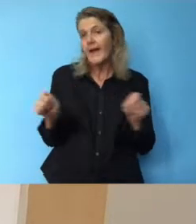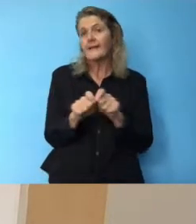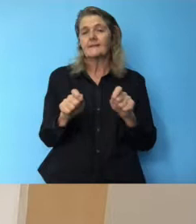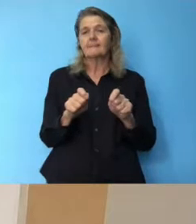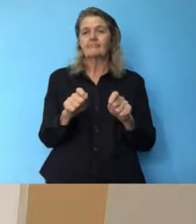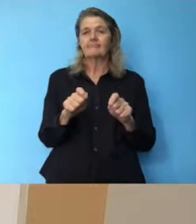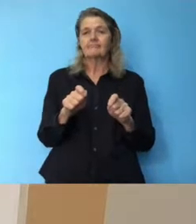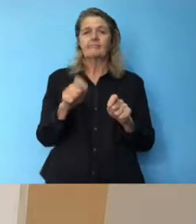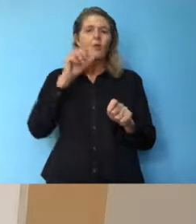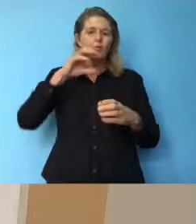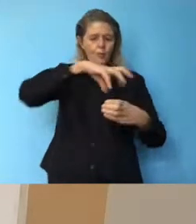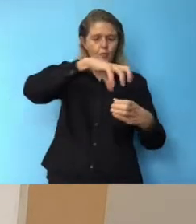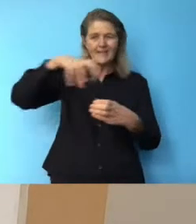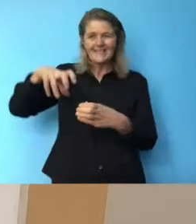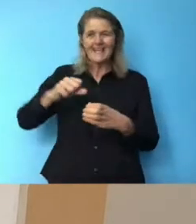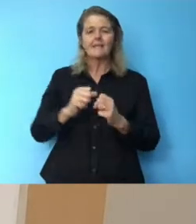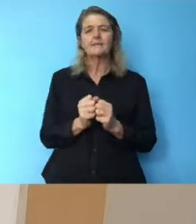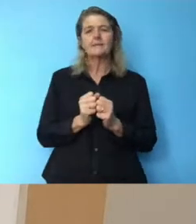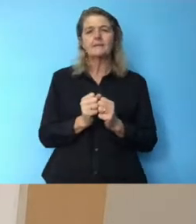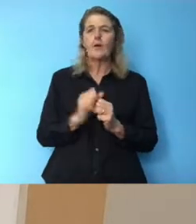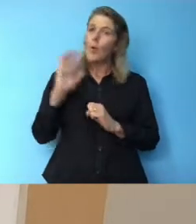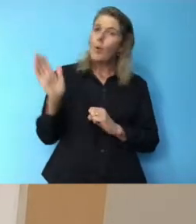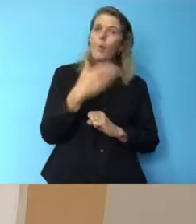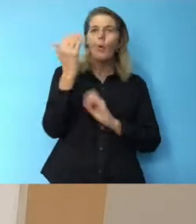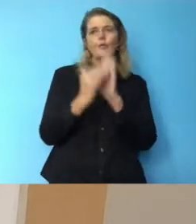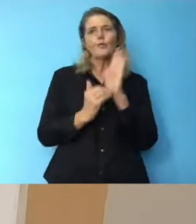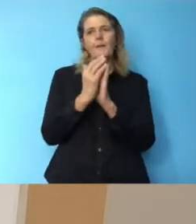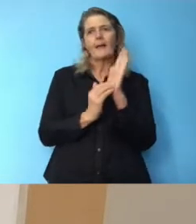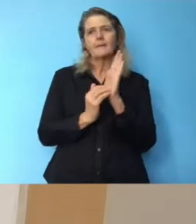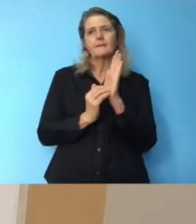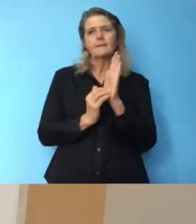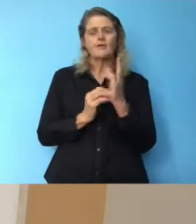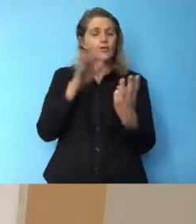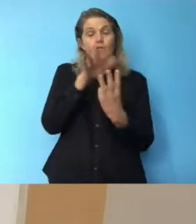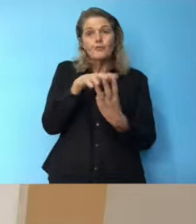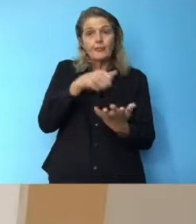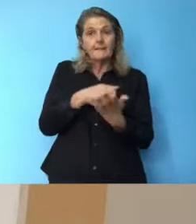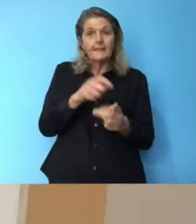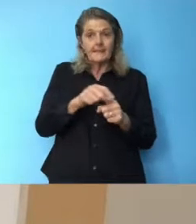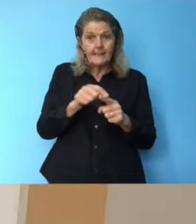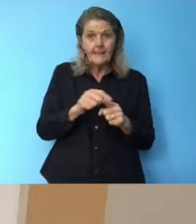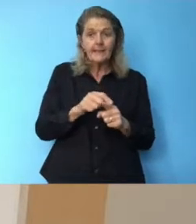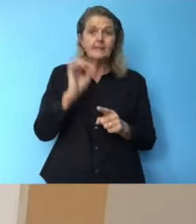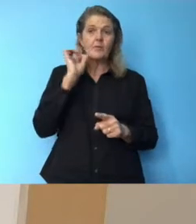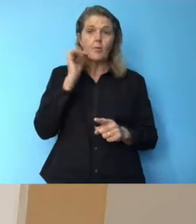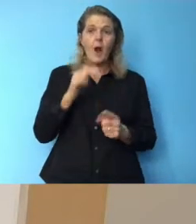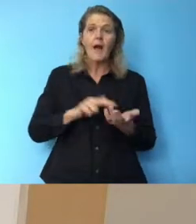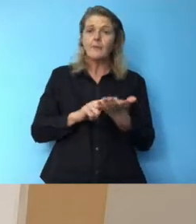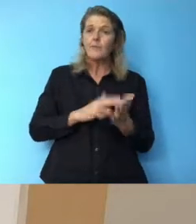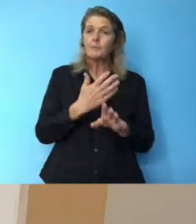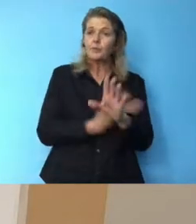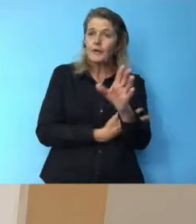containers, all your paints. Your 3 primaries are really important for this one. Your white, and if you've got them, your purple and